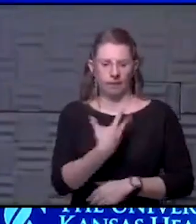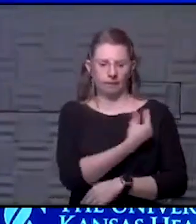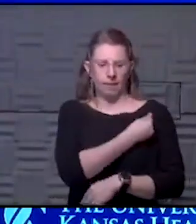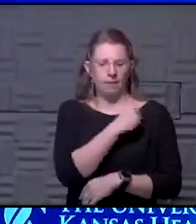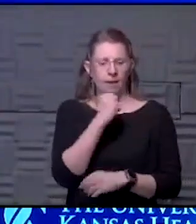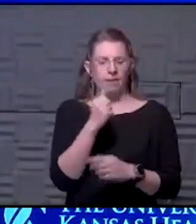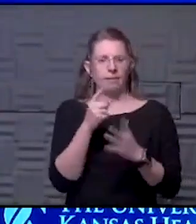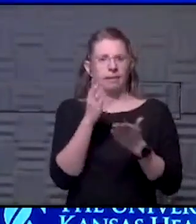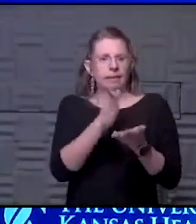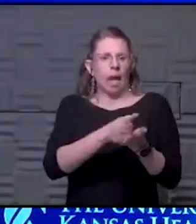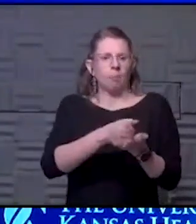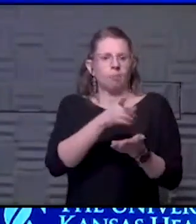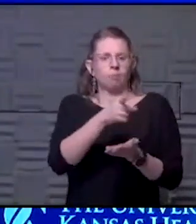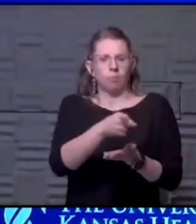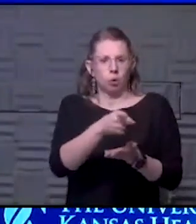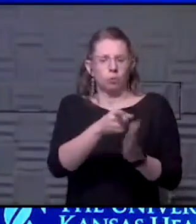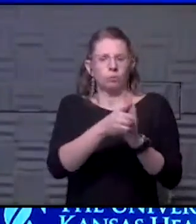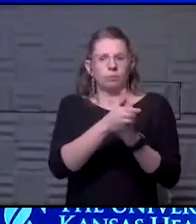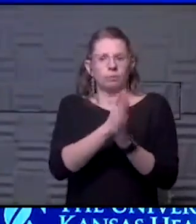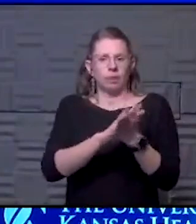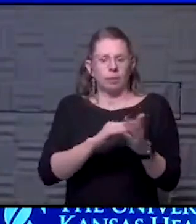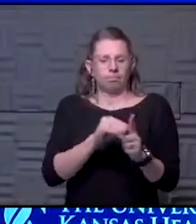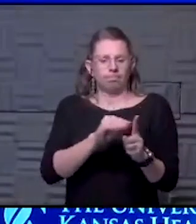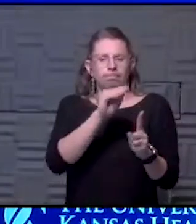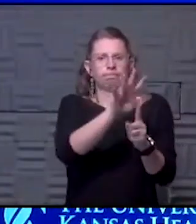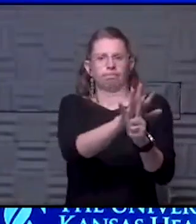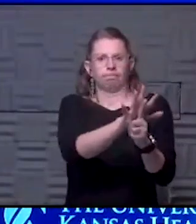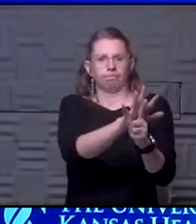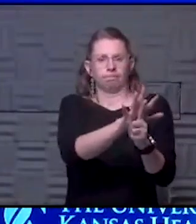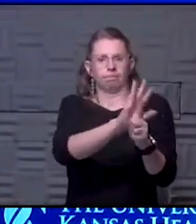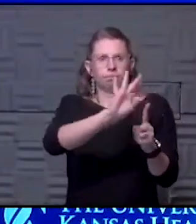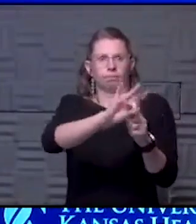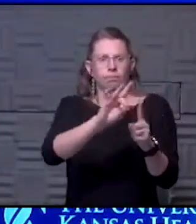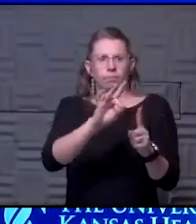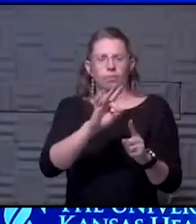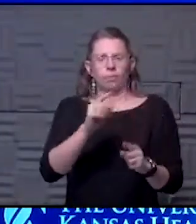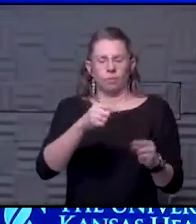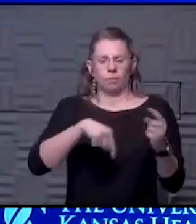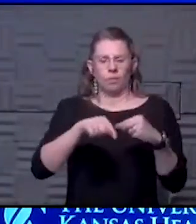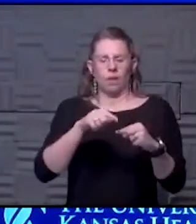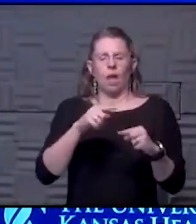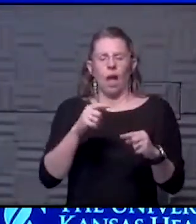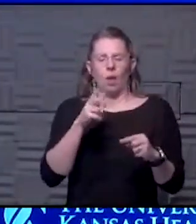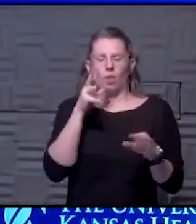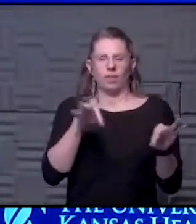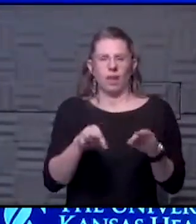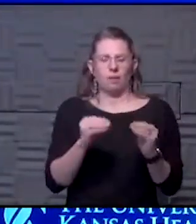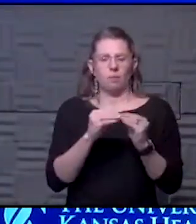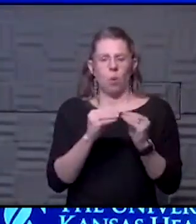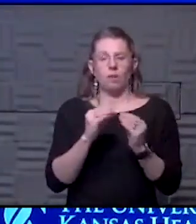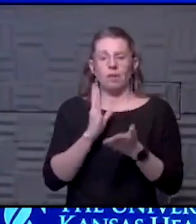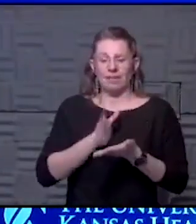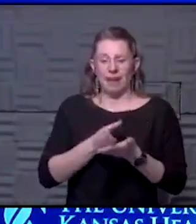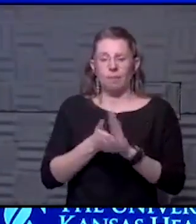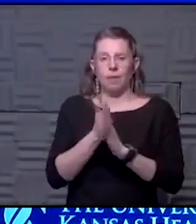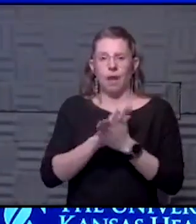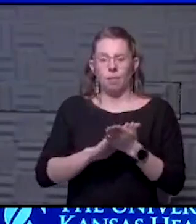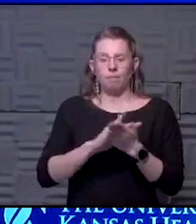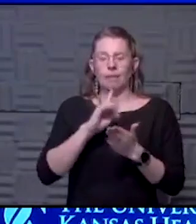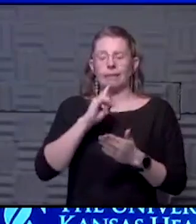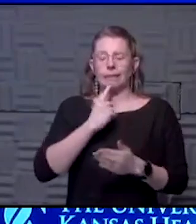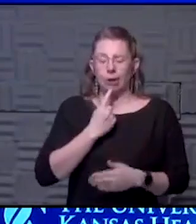you from getting infected. I'm going to come back and qualify that in a moment. They stop you from getting seriously